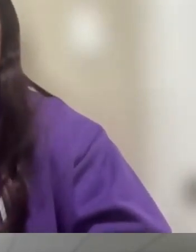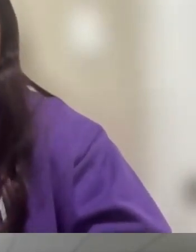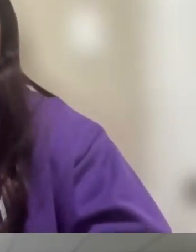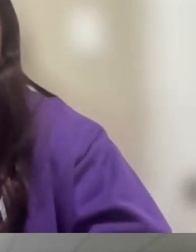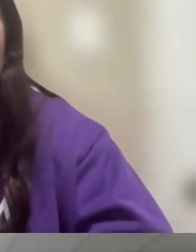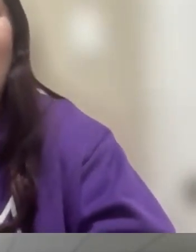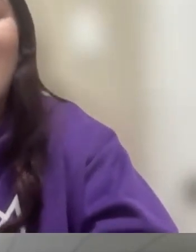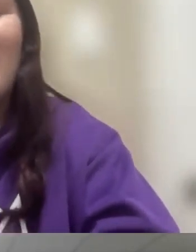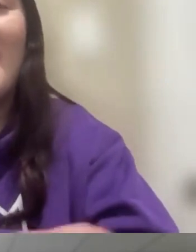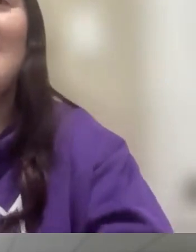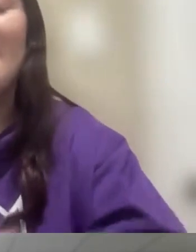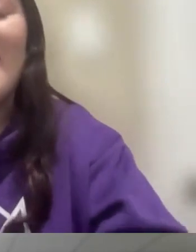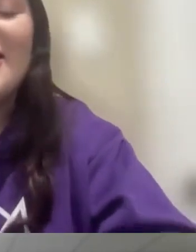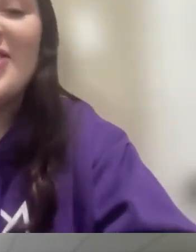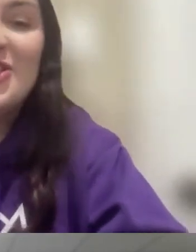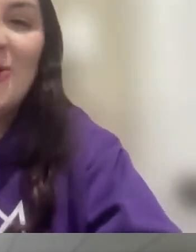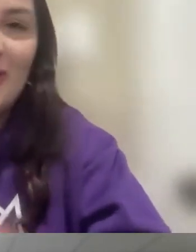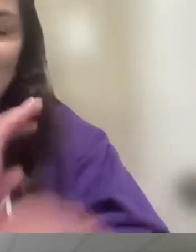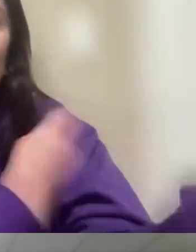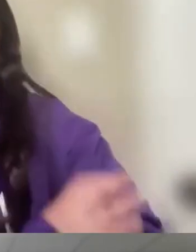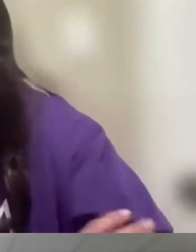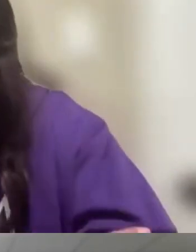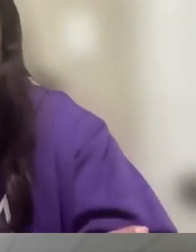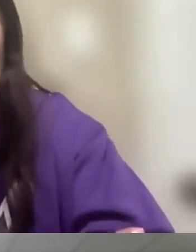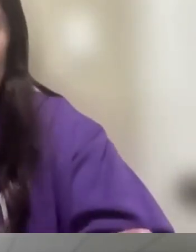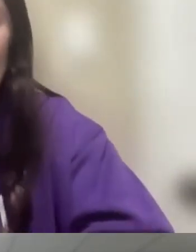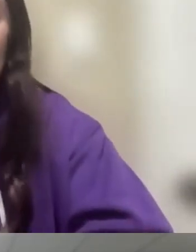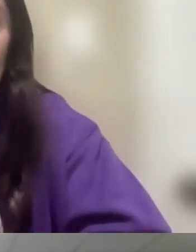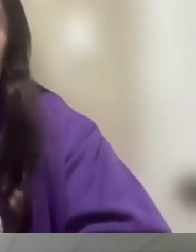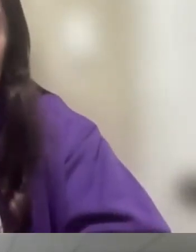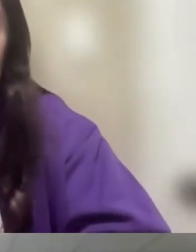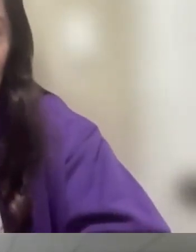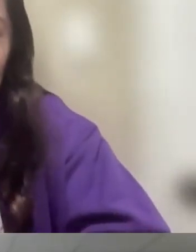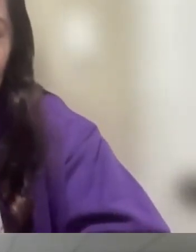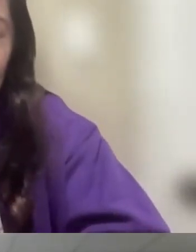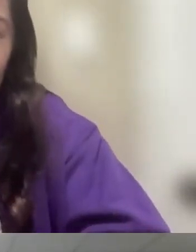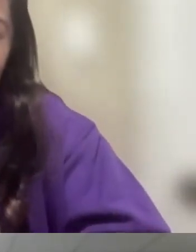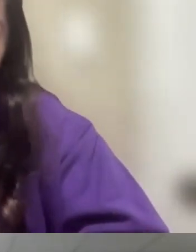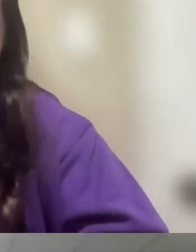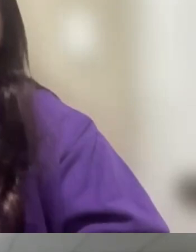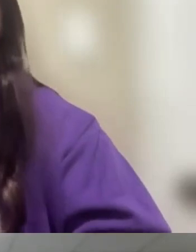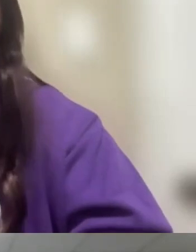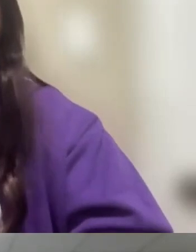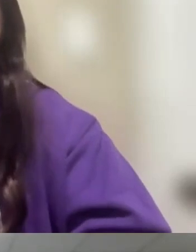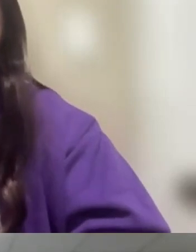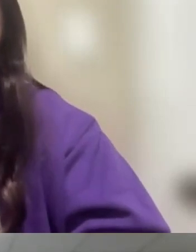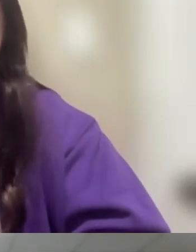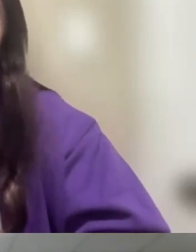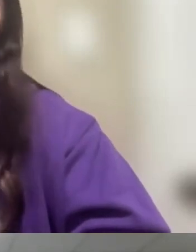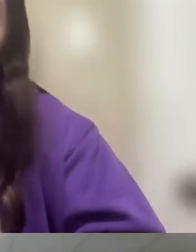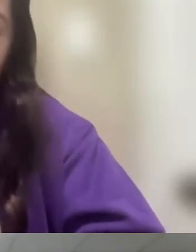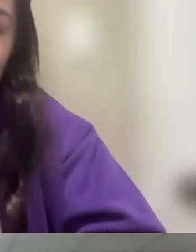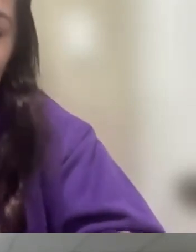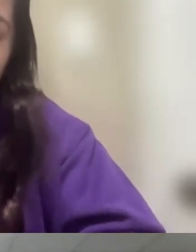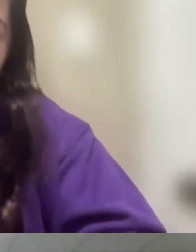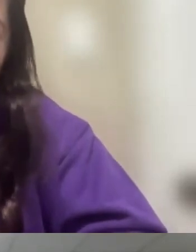that's the next step. Yeah, we actually just joined. So good. And I'm glad you're on your way. You